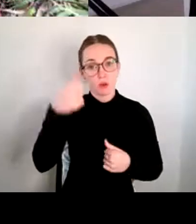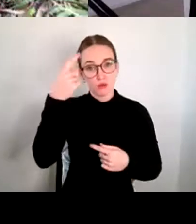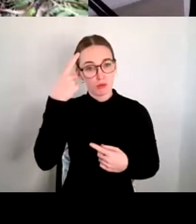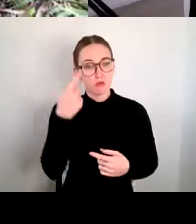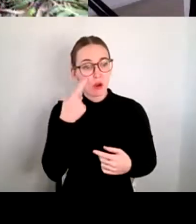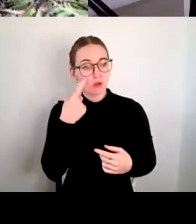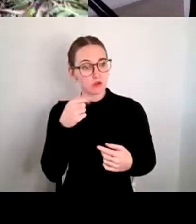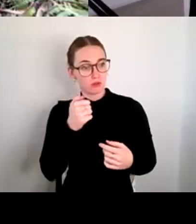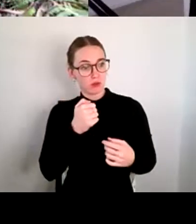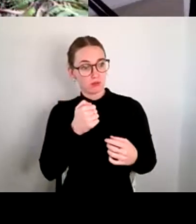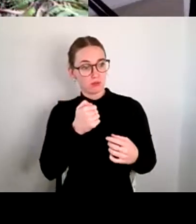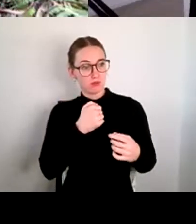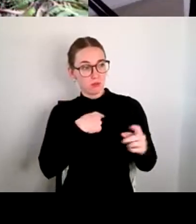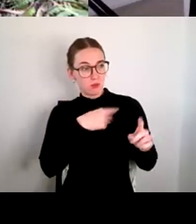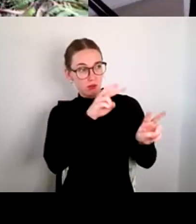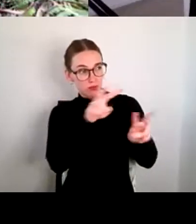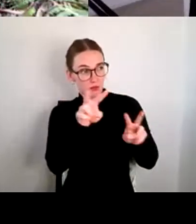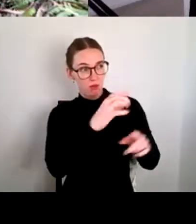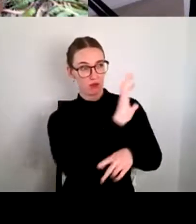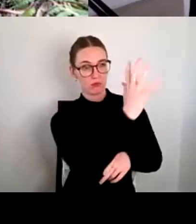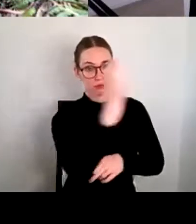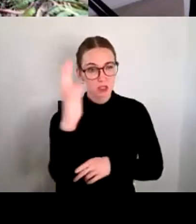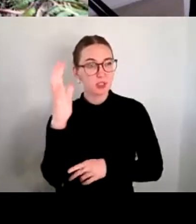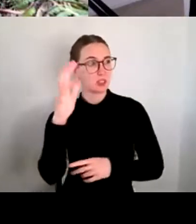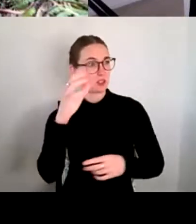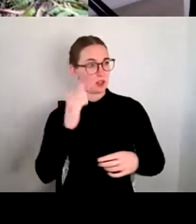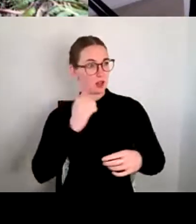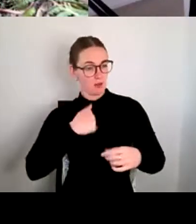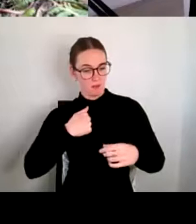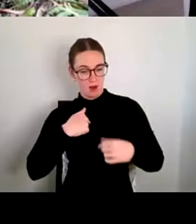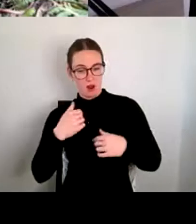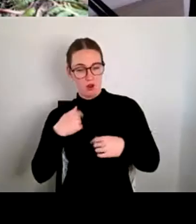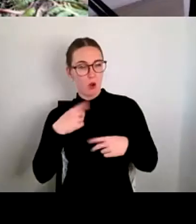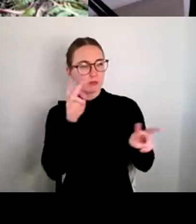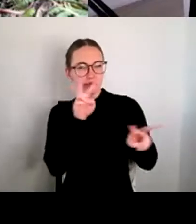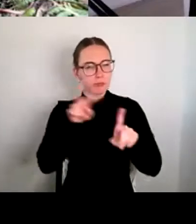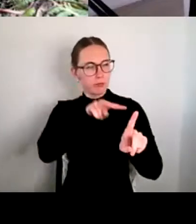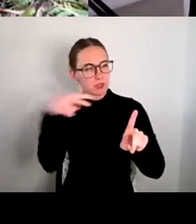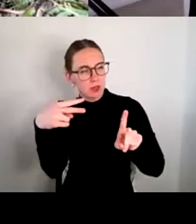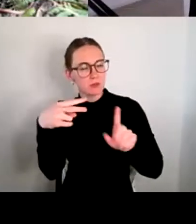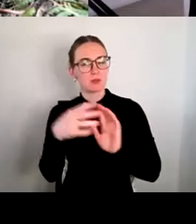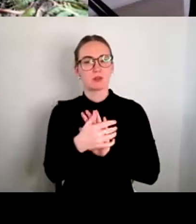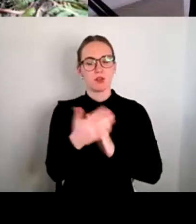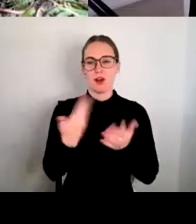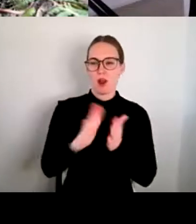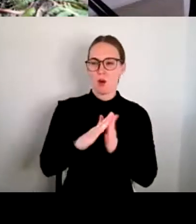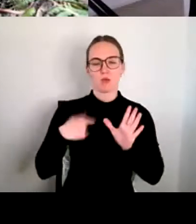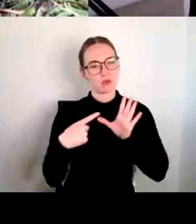nature, to notice the sensations and perceptions that were coming my way, and just to respond to those.